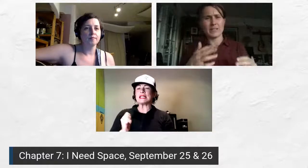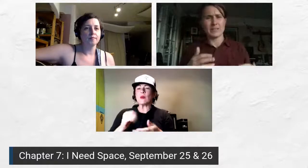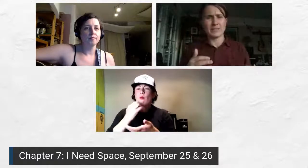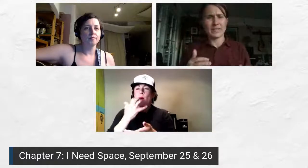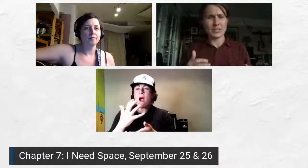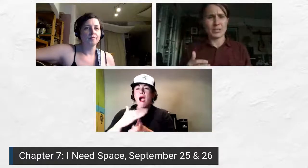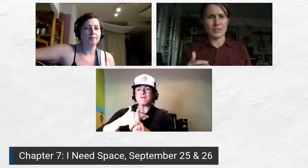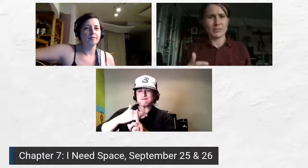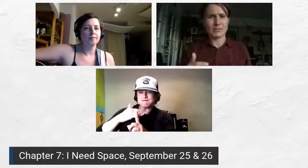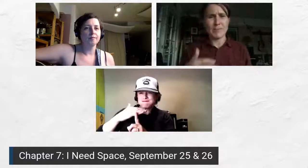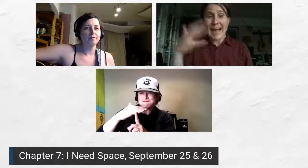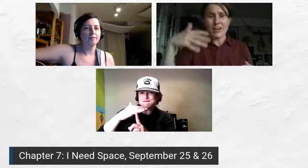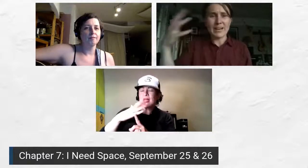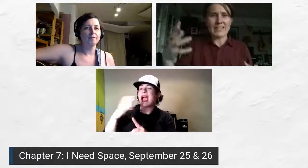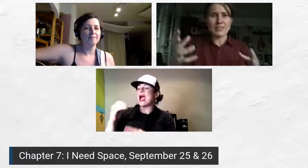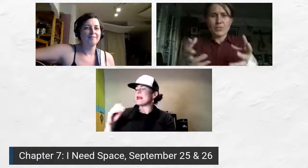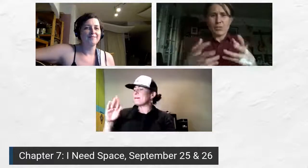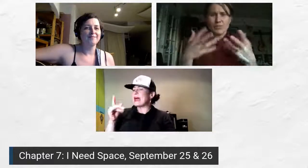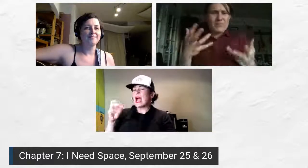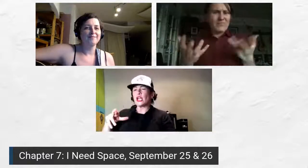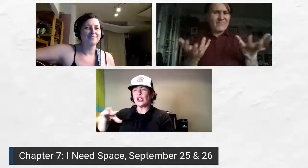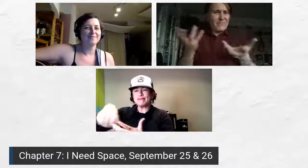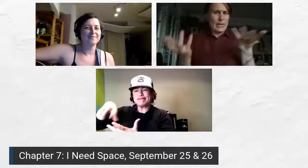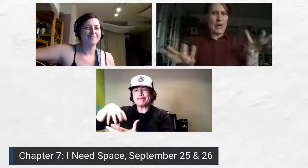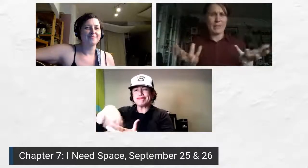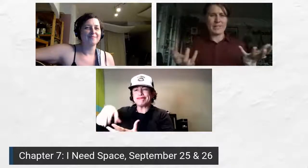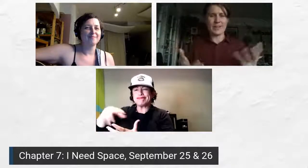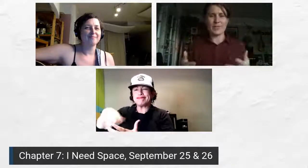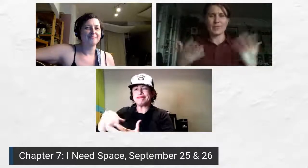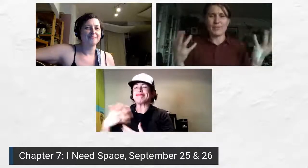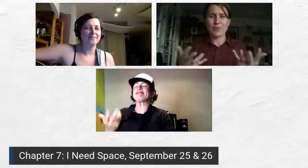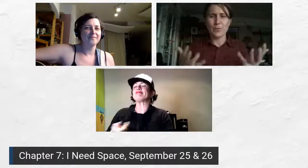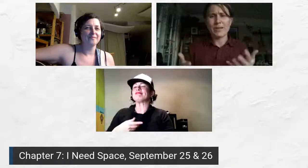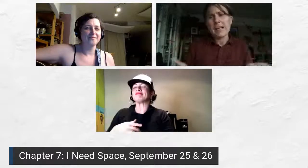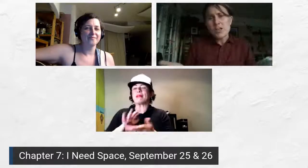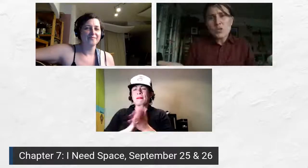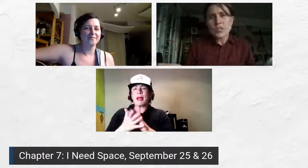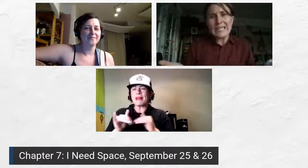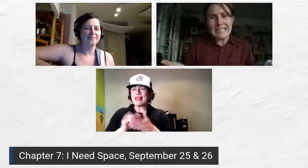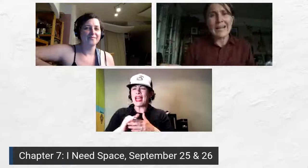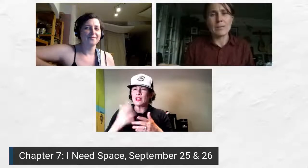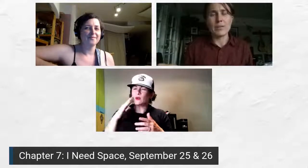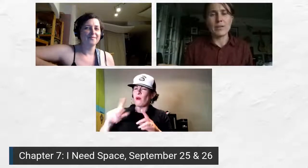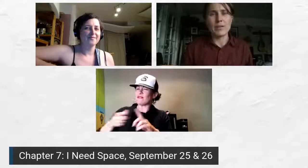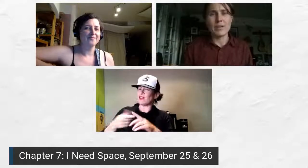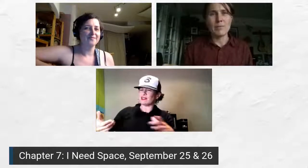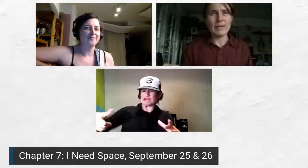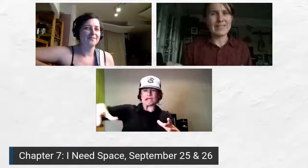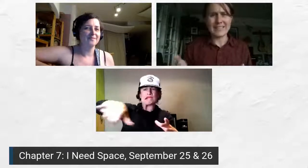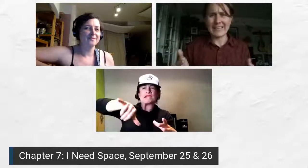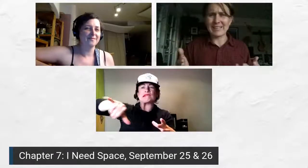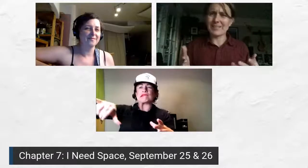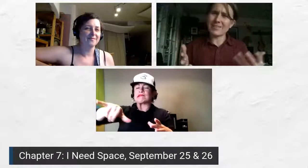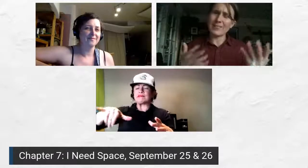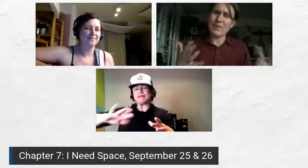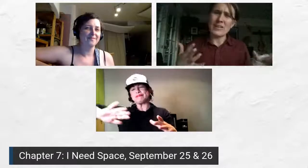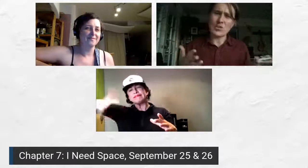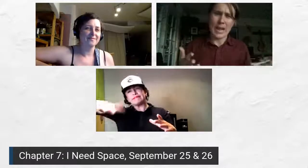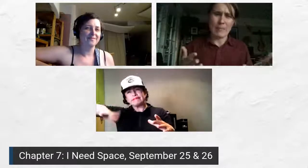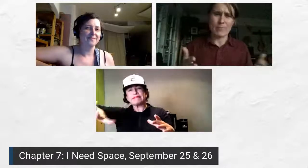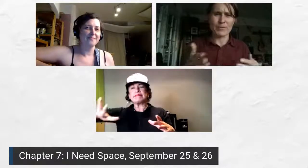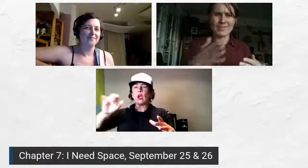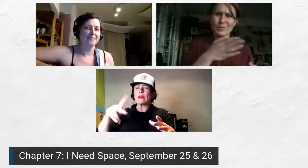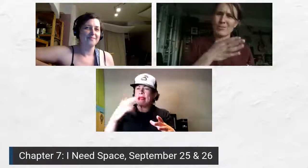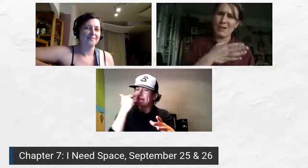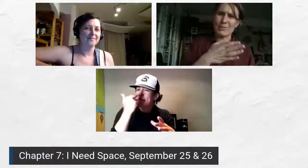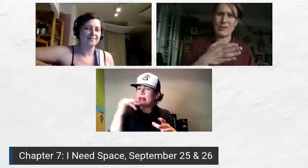what is it called? Not dough, batter hasn't sort of become itself. And so the first one, usually it's edible, but it's like a funny